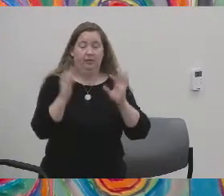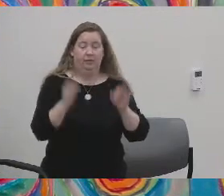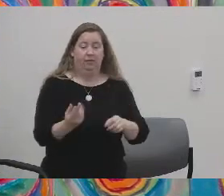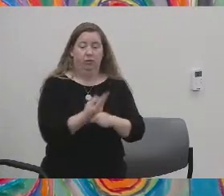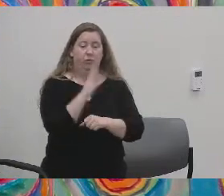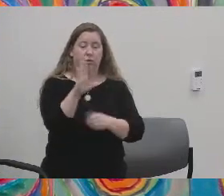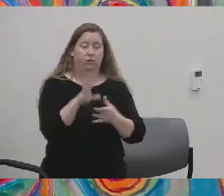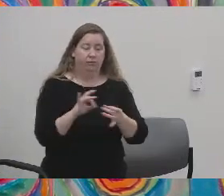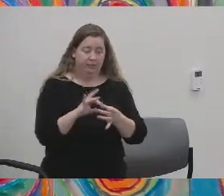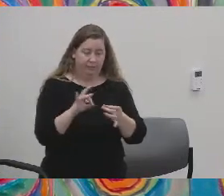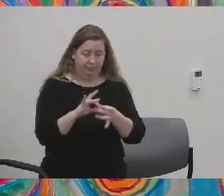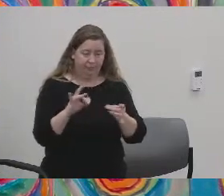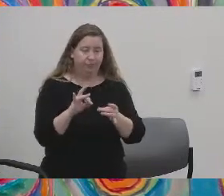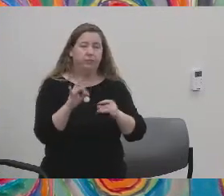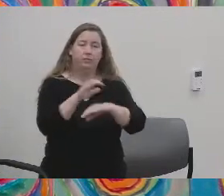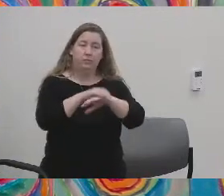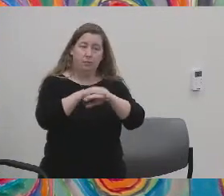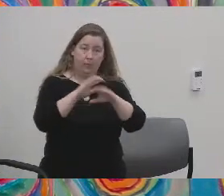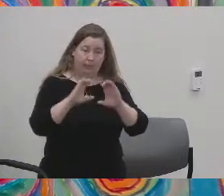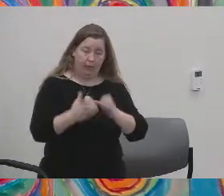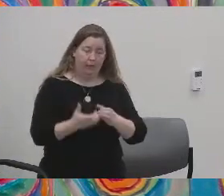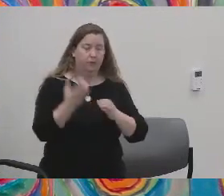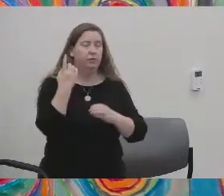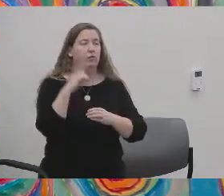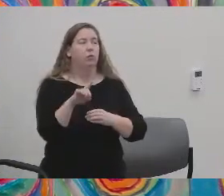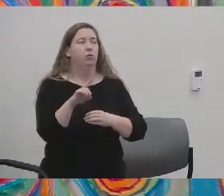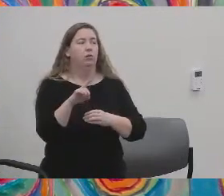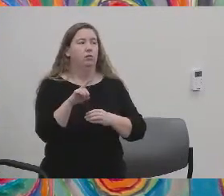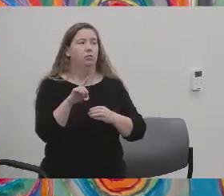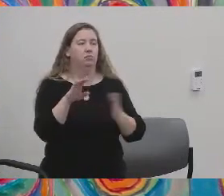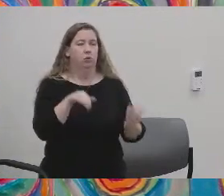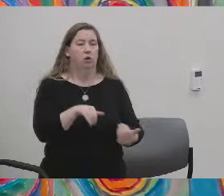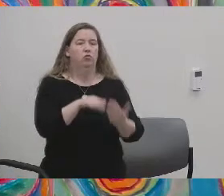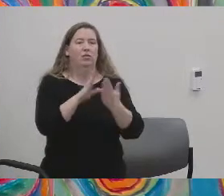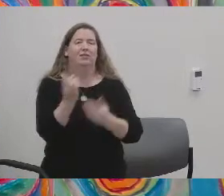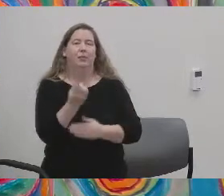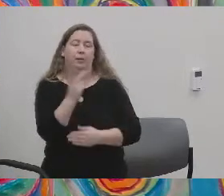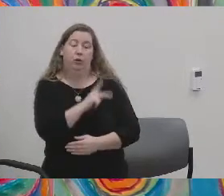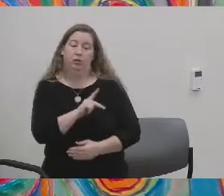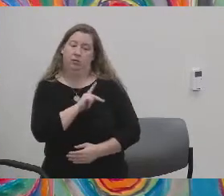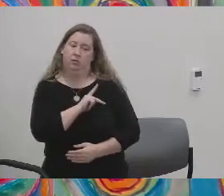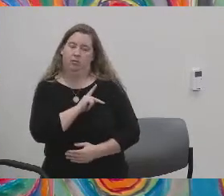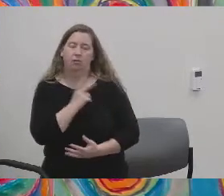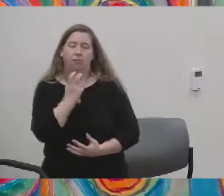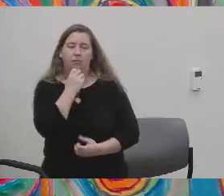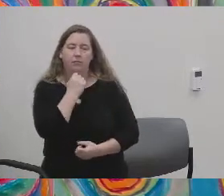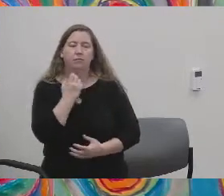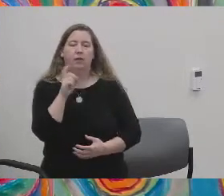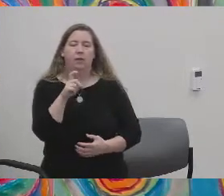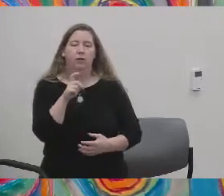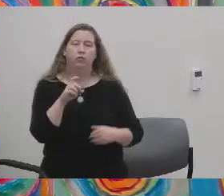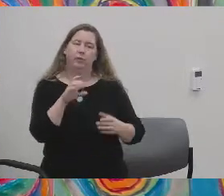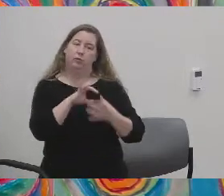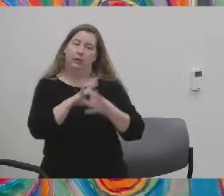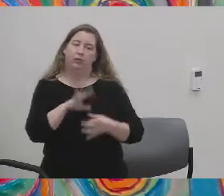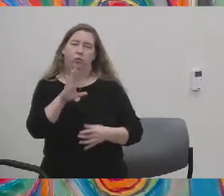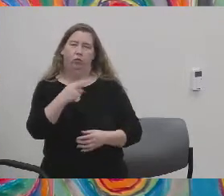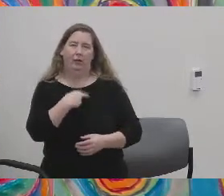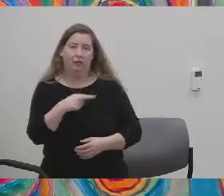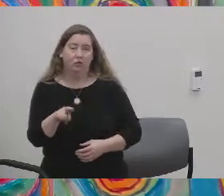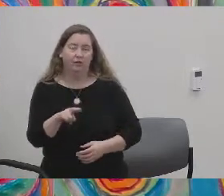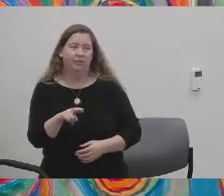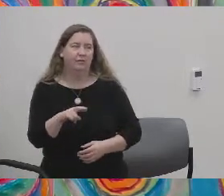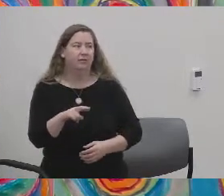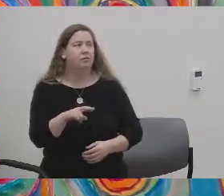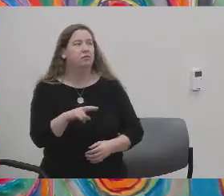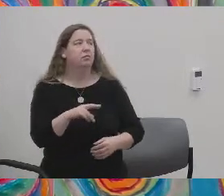narrative in their English class in order to address something personal to them and it had to do with their religion, that the